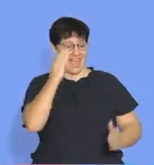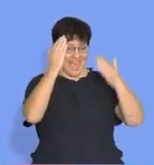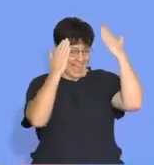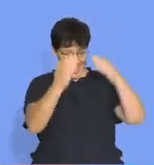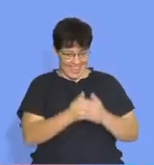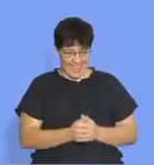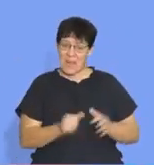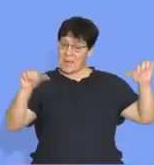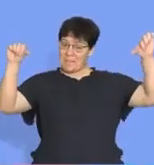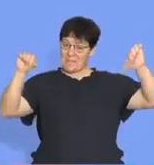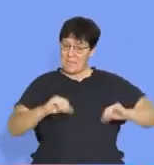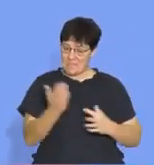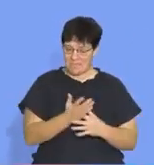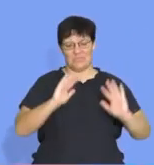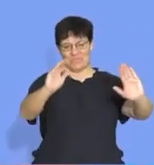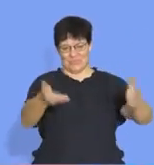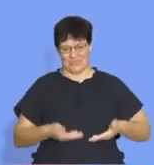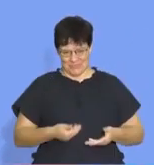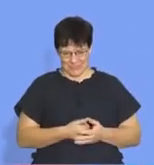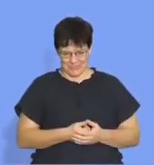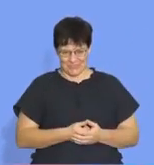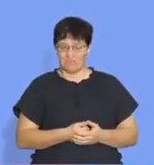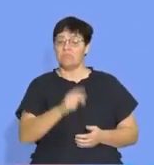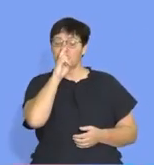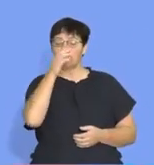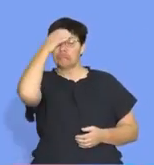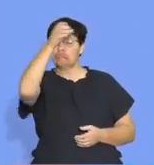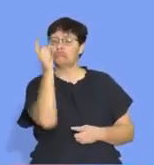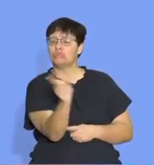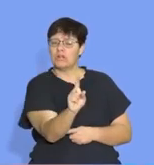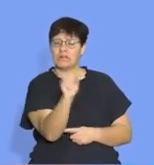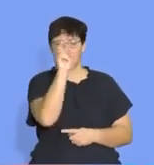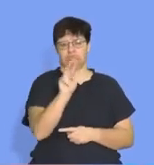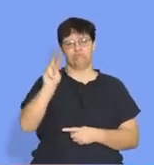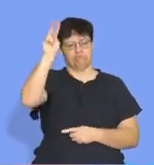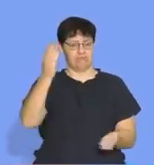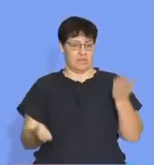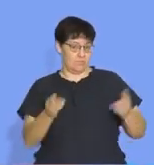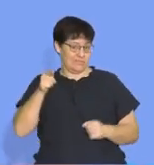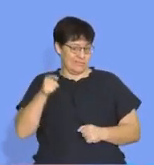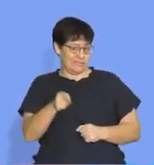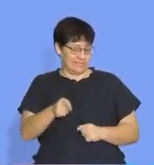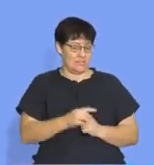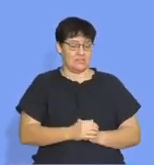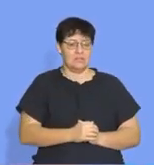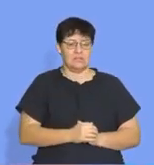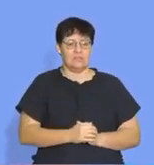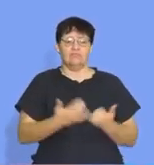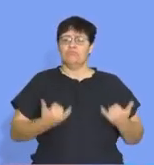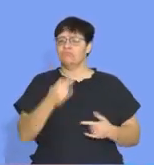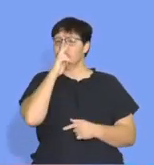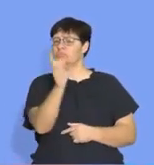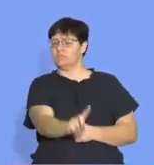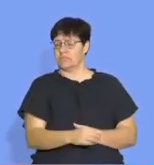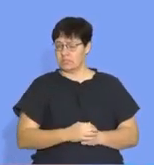Hi guys, welcome back from the ad break. We are still looking at the concept of quadratic equations. Now we're going to look at how